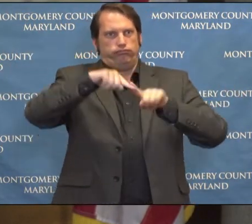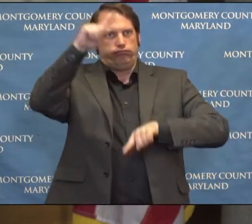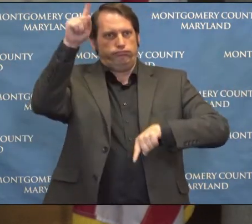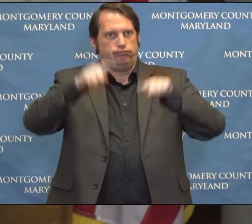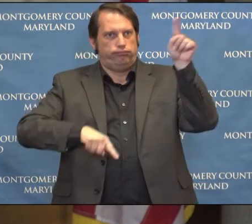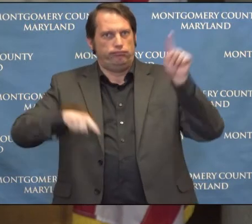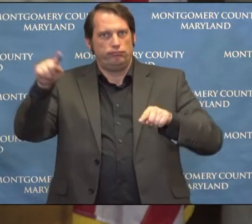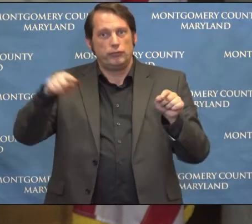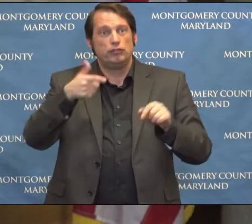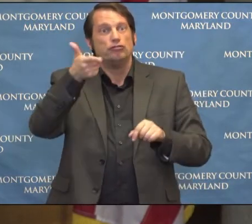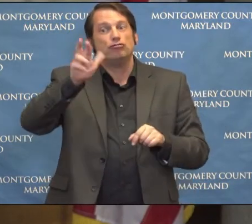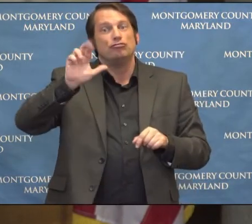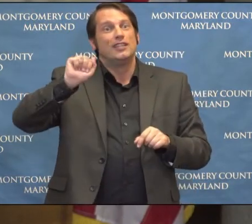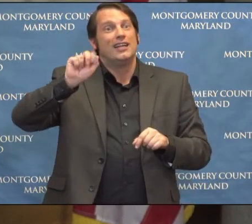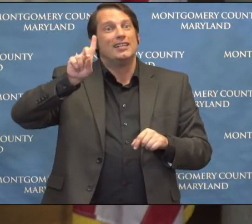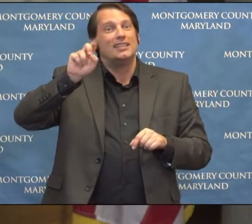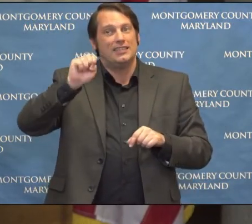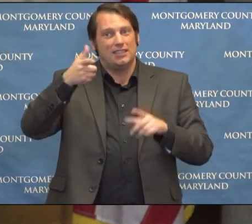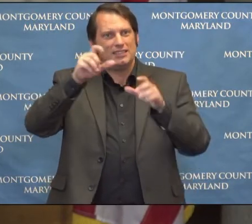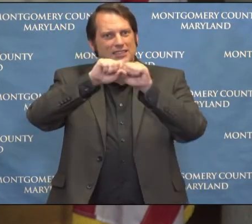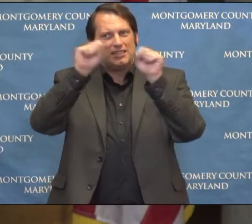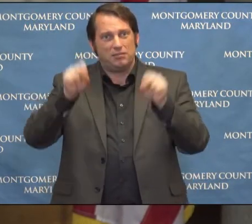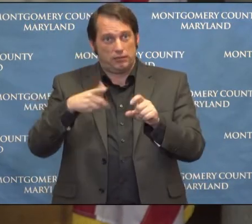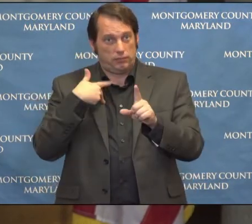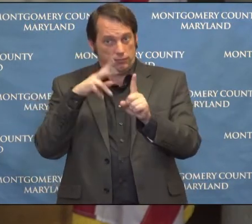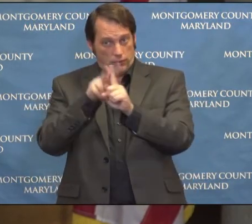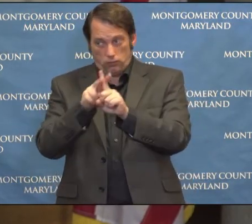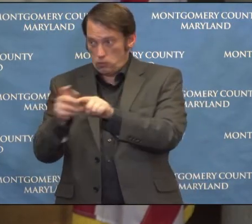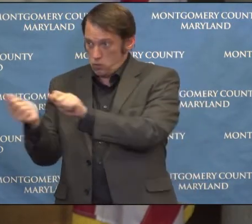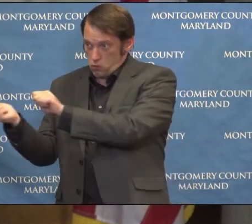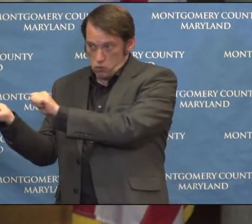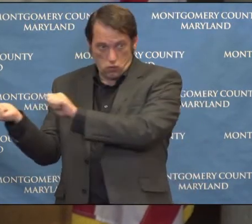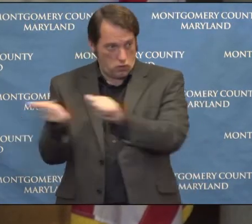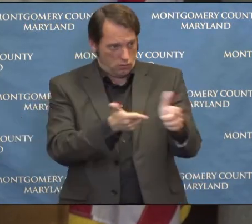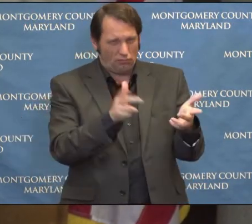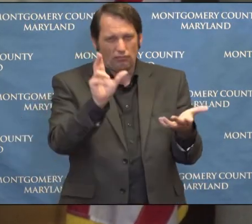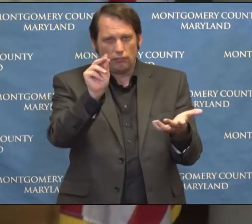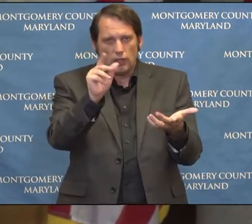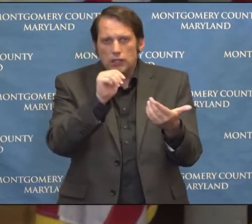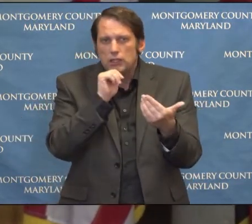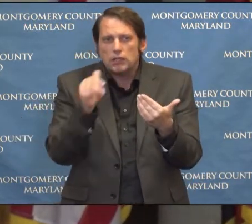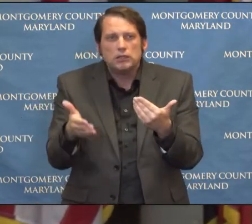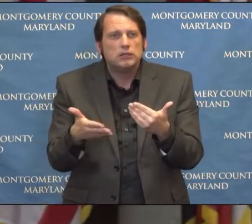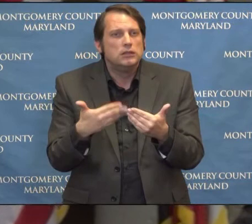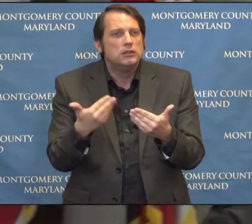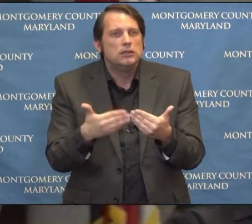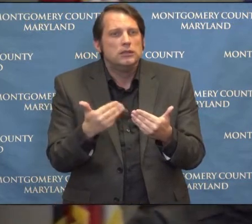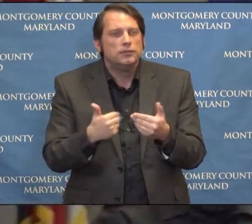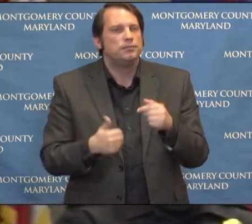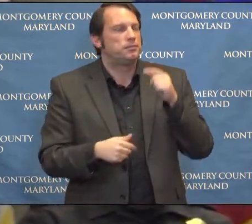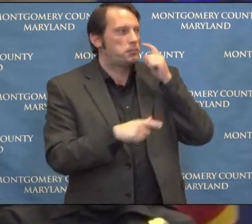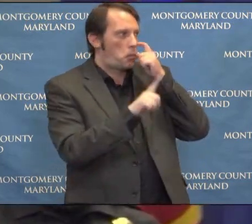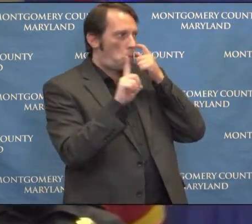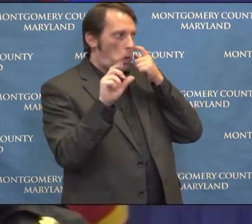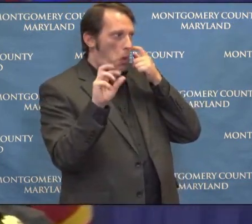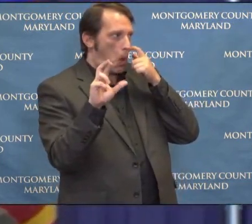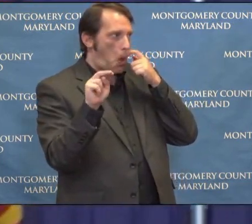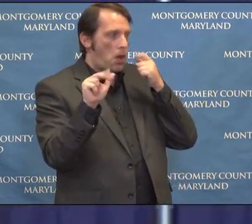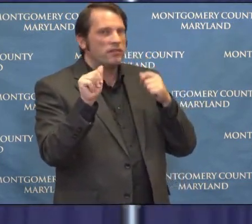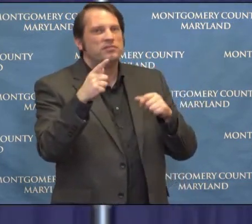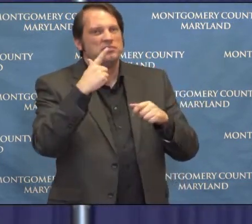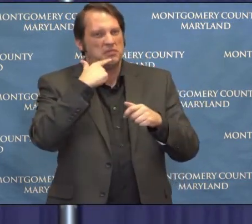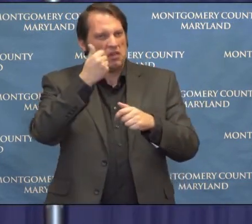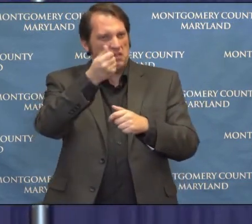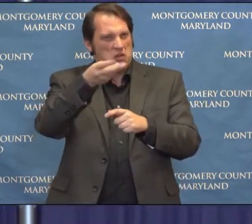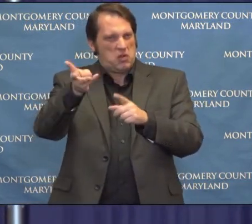front. Thanks. We have just a few minutes left, and we would like for the county executive to do some closing remarks. Chief, one last question.